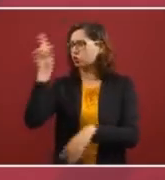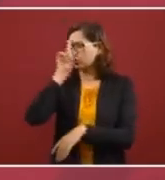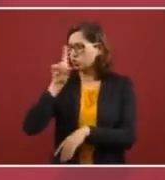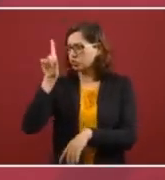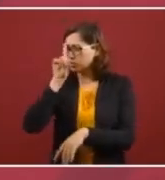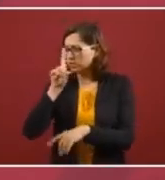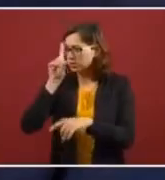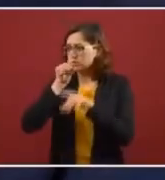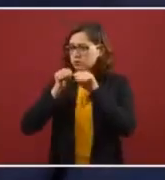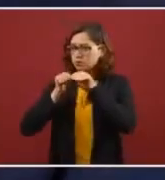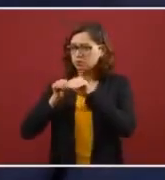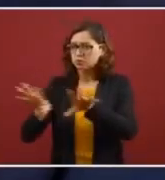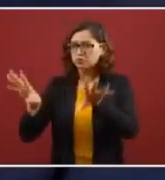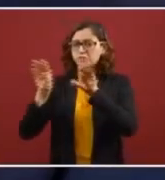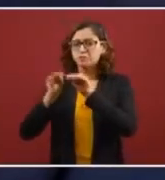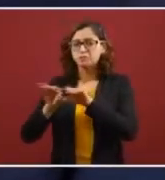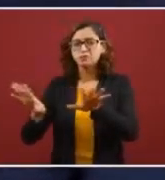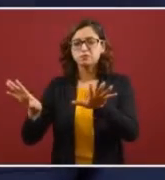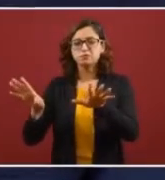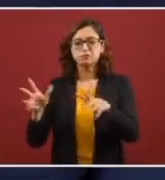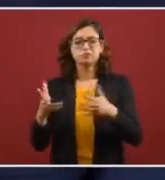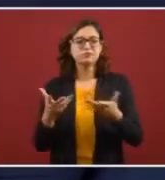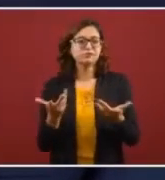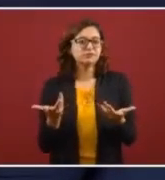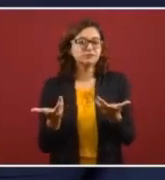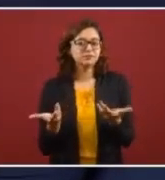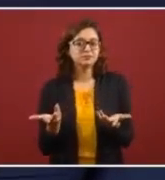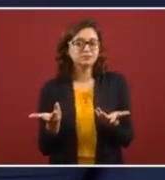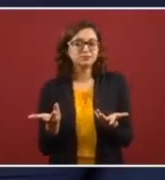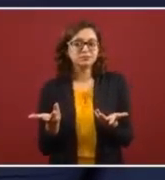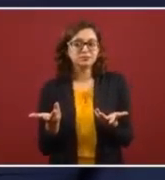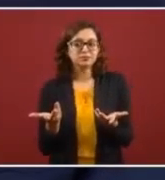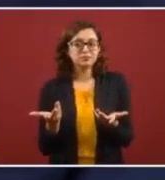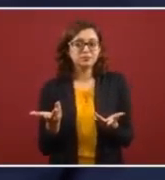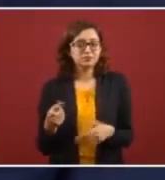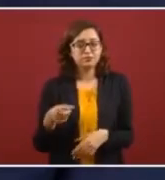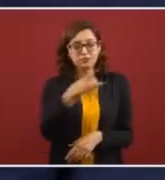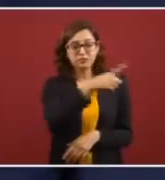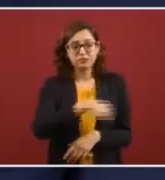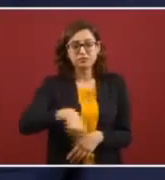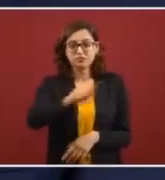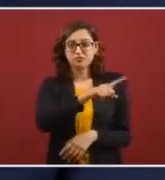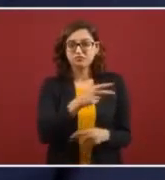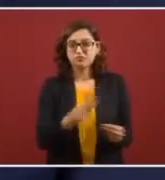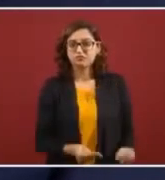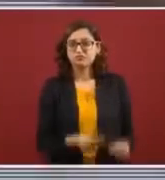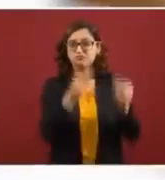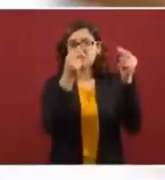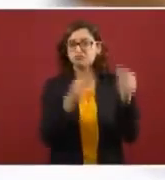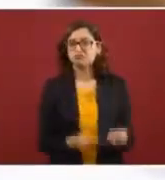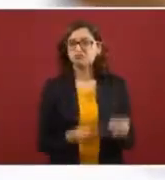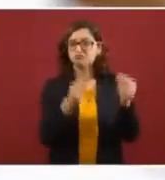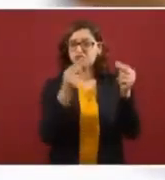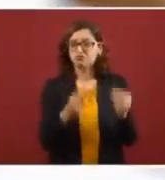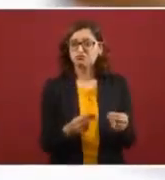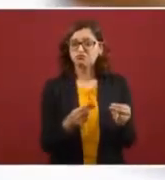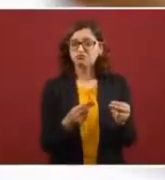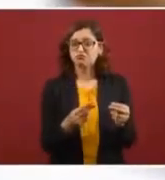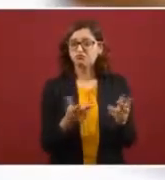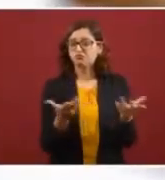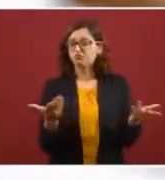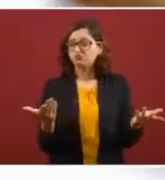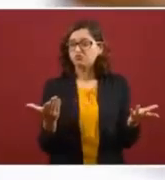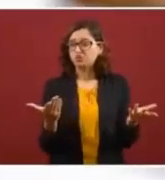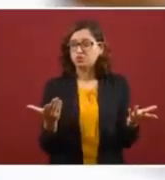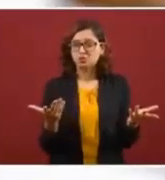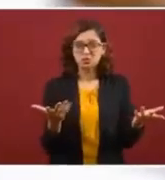and orientation, pues, es una manera de aislar. That's one way to isolate these groups. Ya no hay